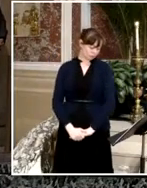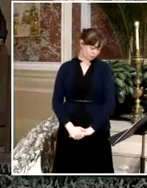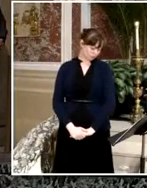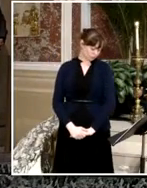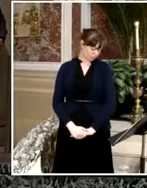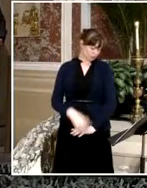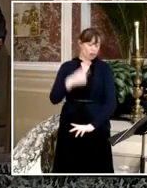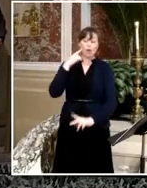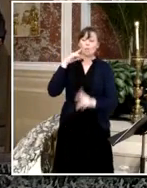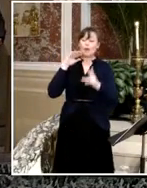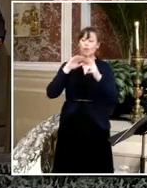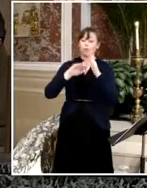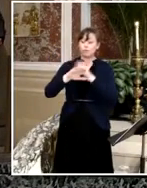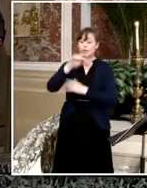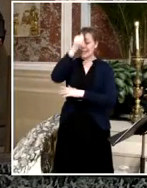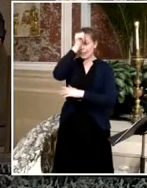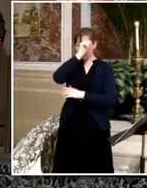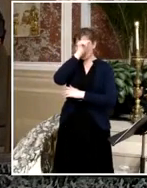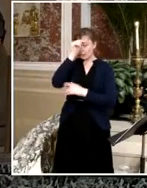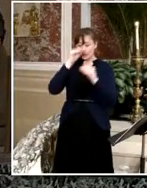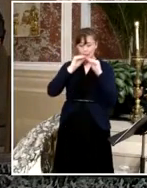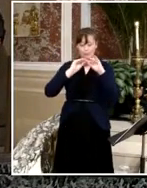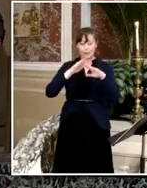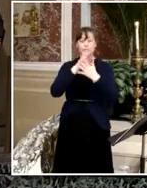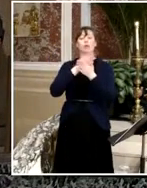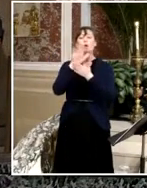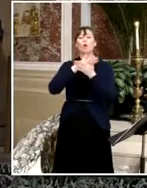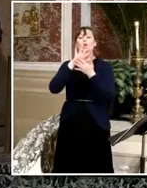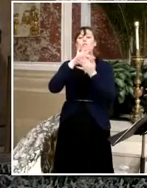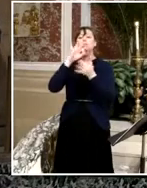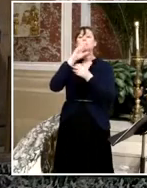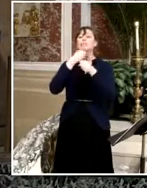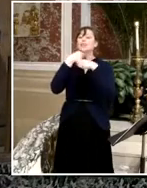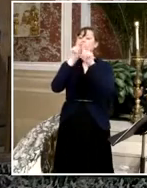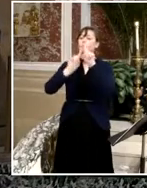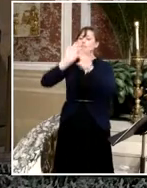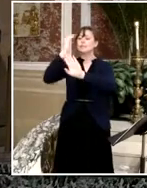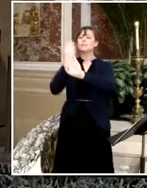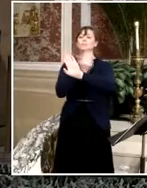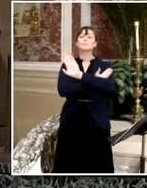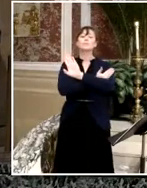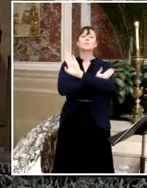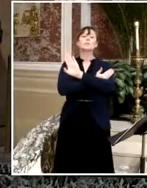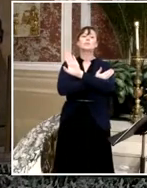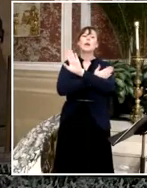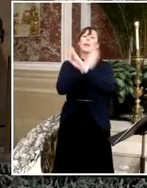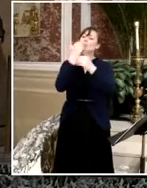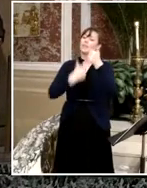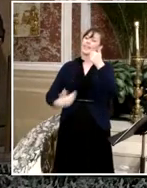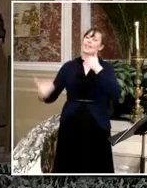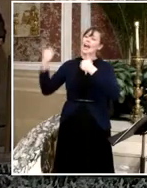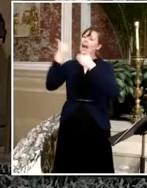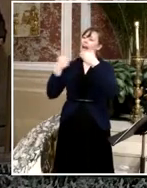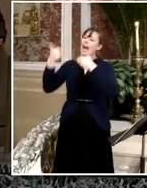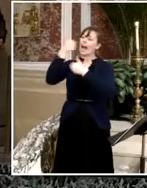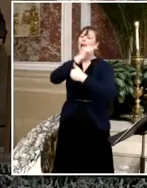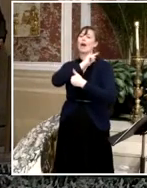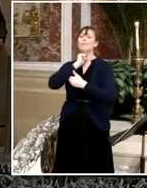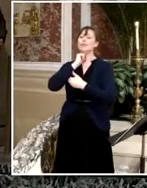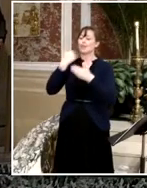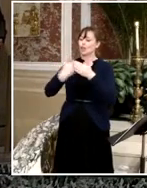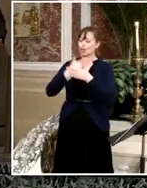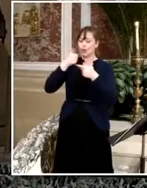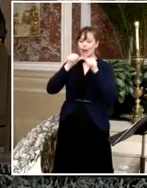the anointing of the Holy Spirit, you made your only begotten Son, High Priest of the New and Eternal